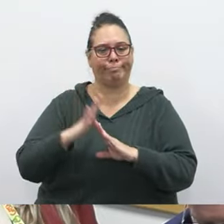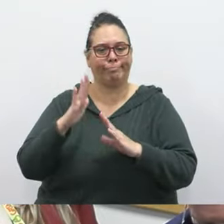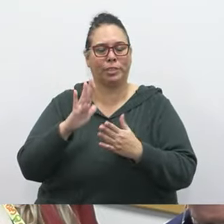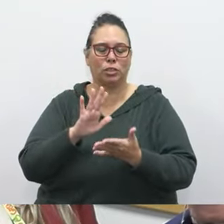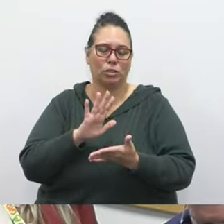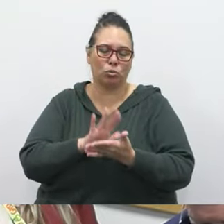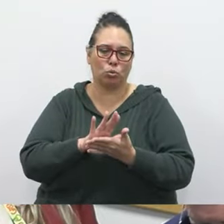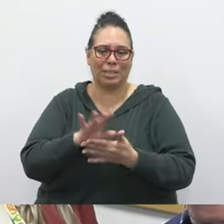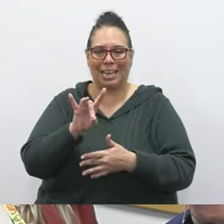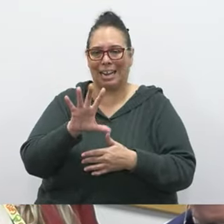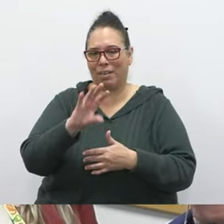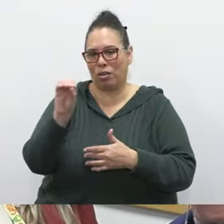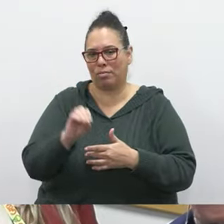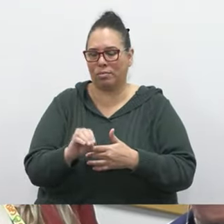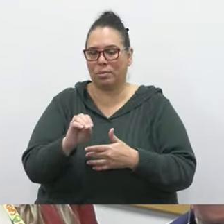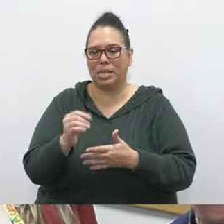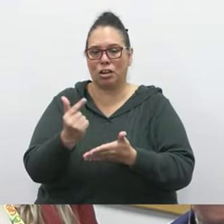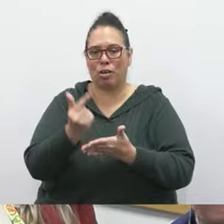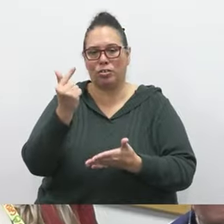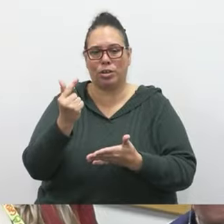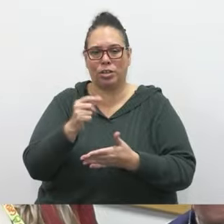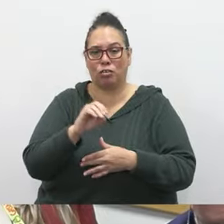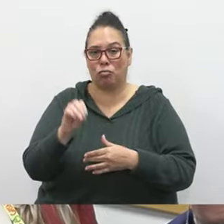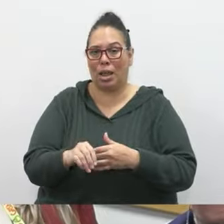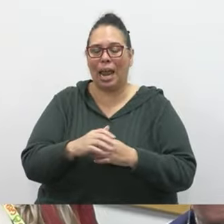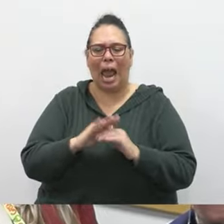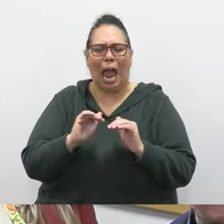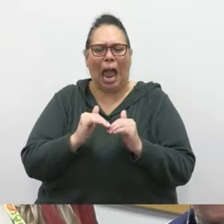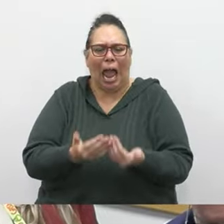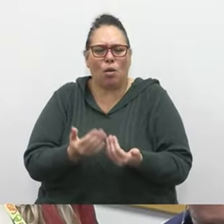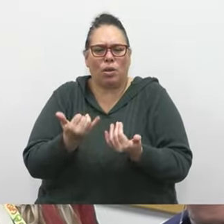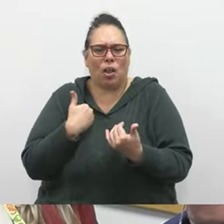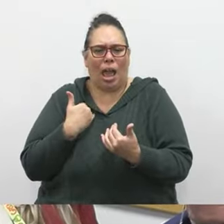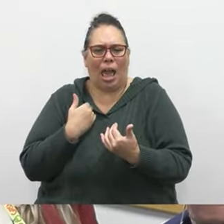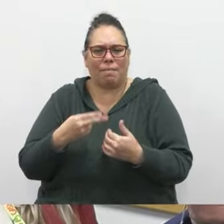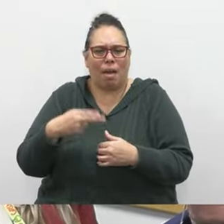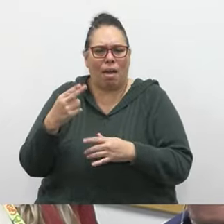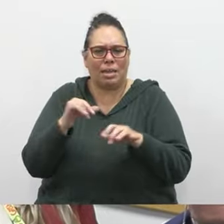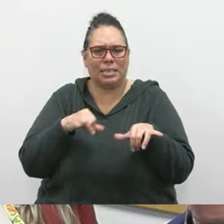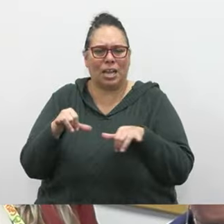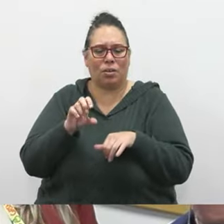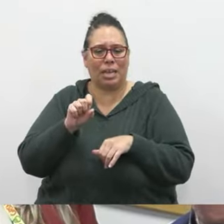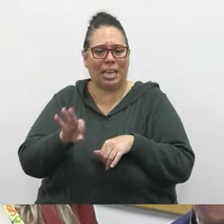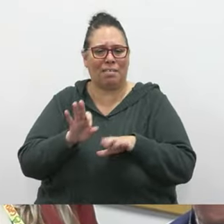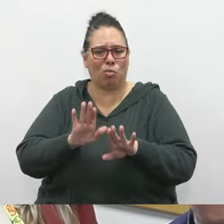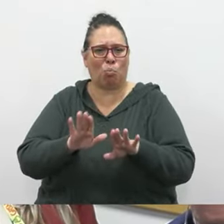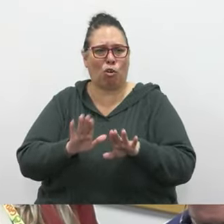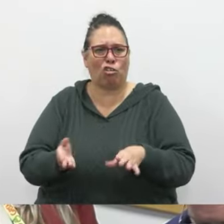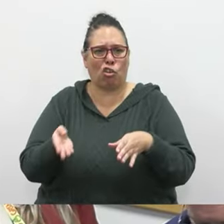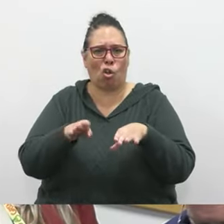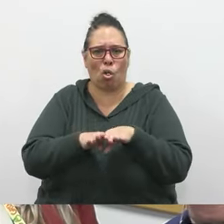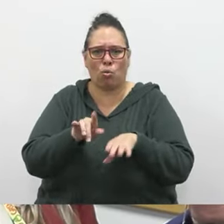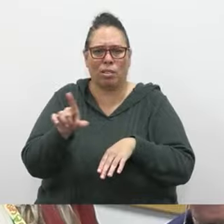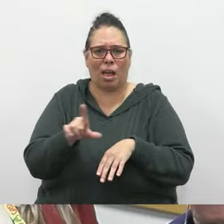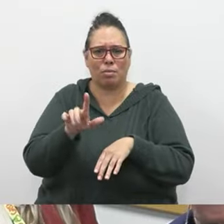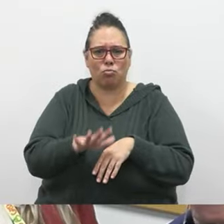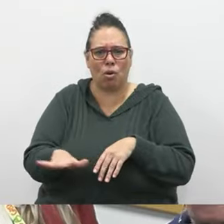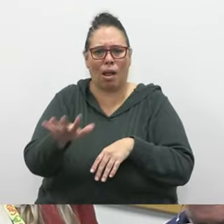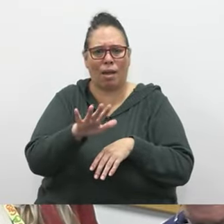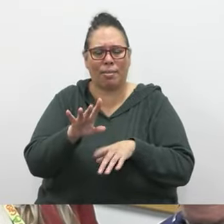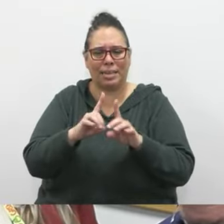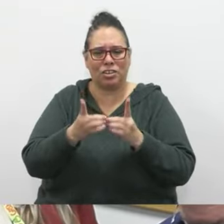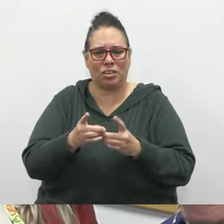85% graduation rate. With such a record, how can the district claim to uphold these standards if there's such a brash push to close libraries throughout the district? Such a legacy